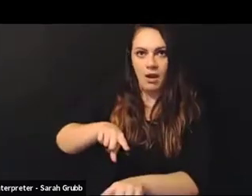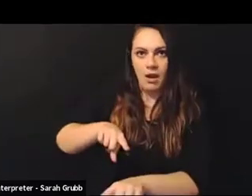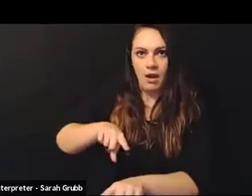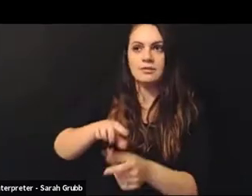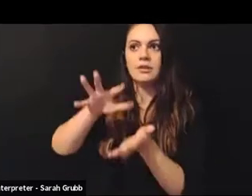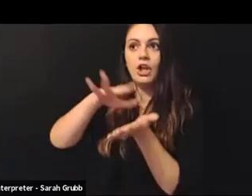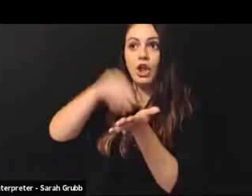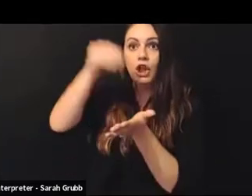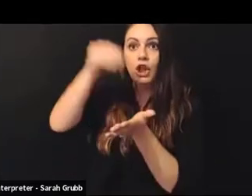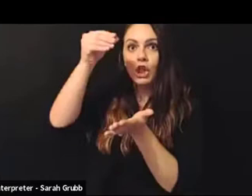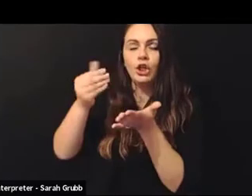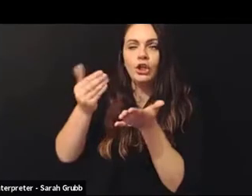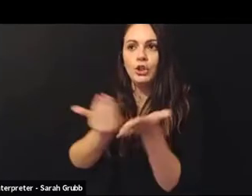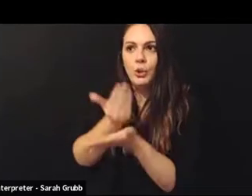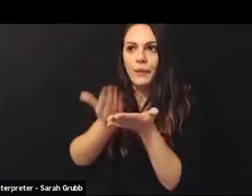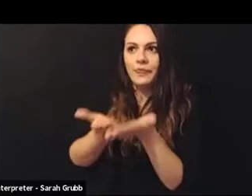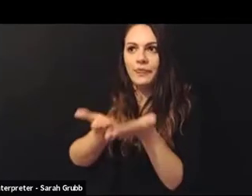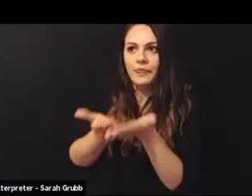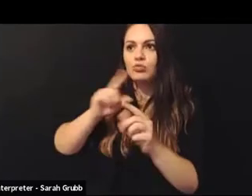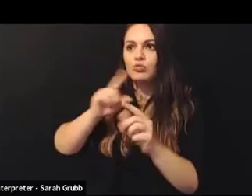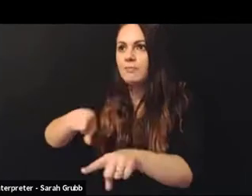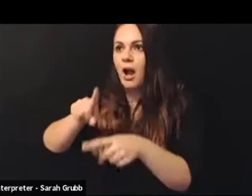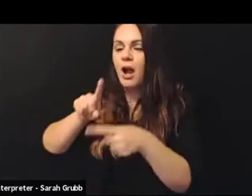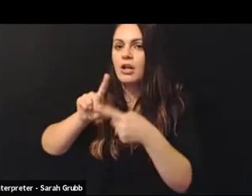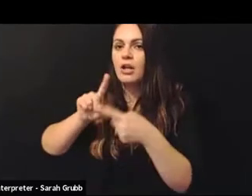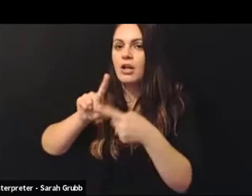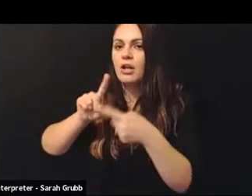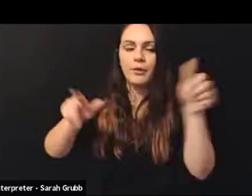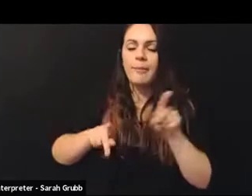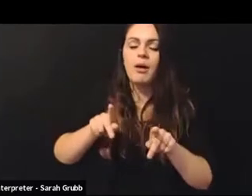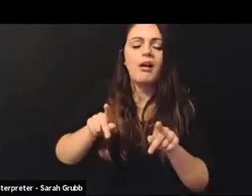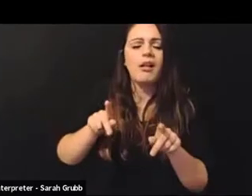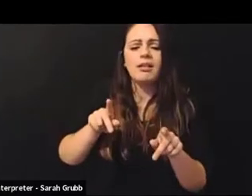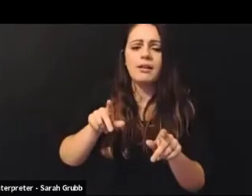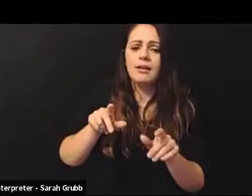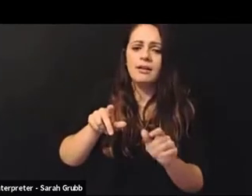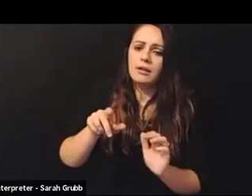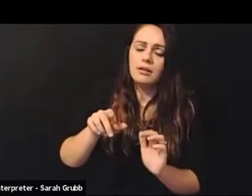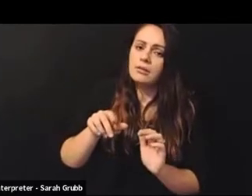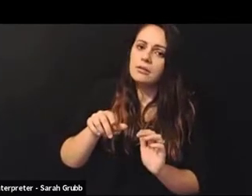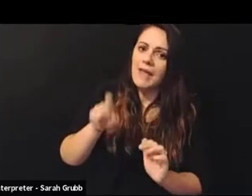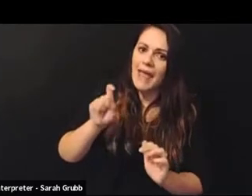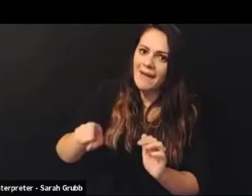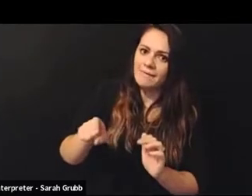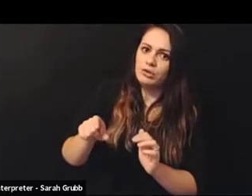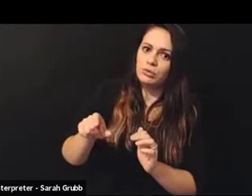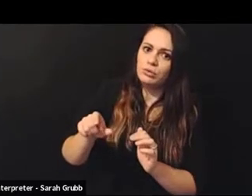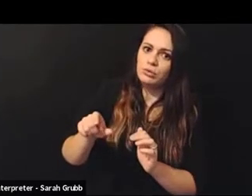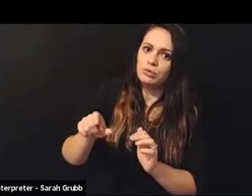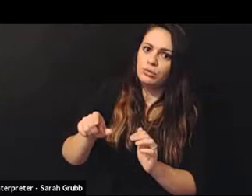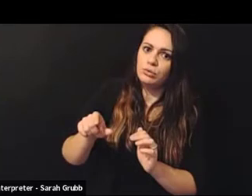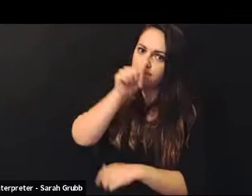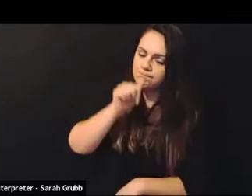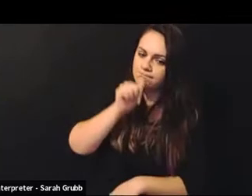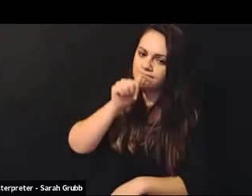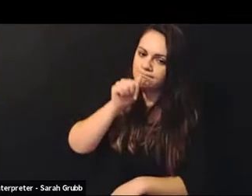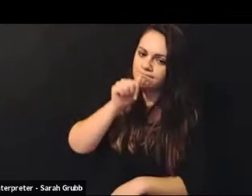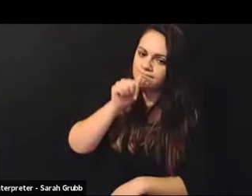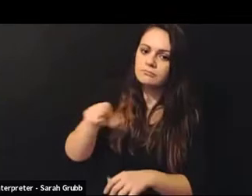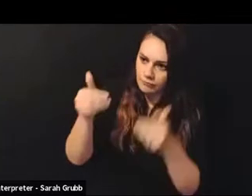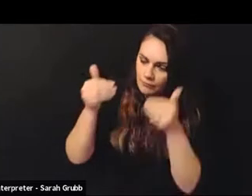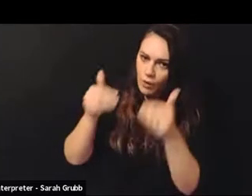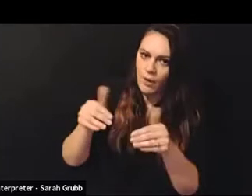takes time. You have to give them time. Let them work at their pace. Do not rush them. if you use